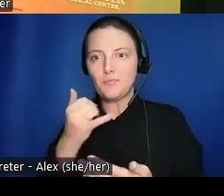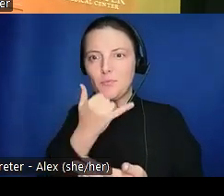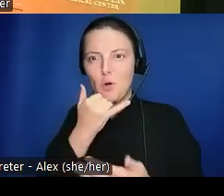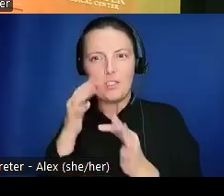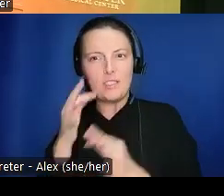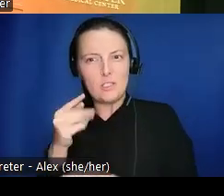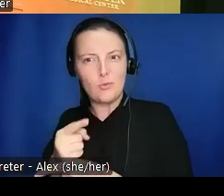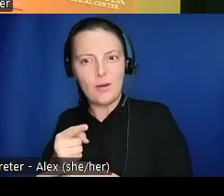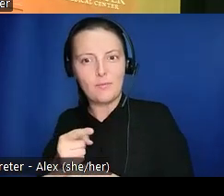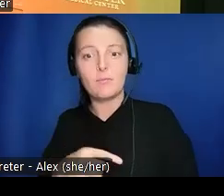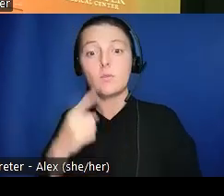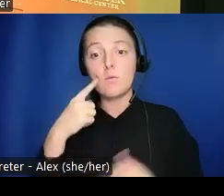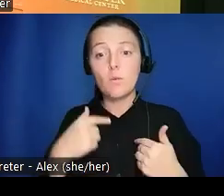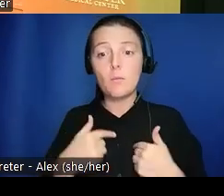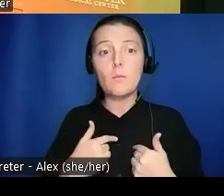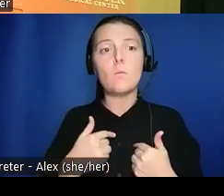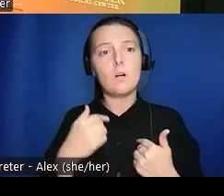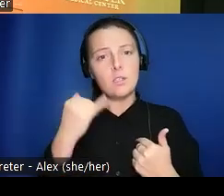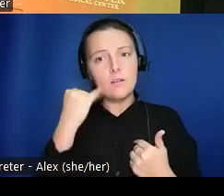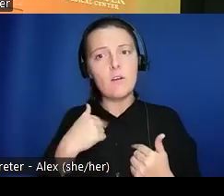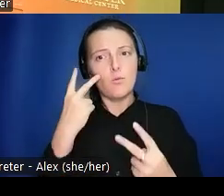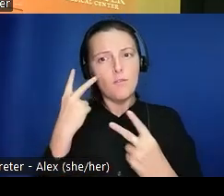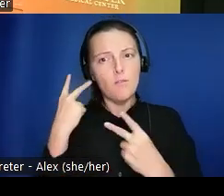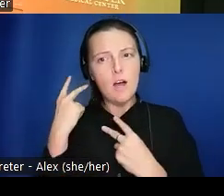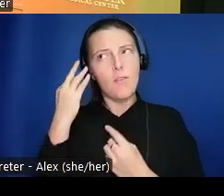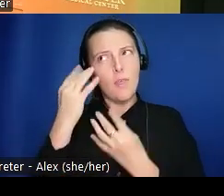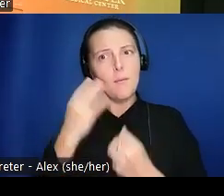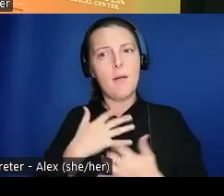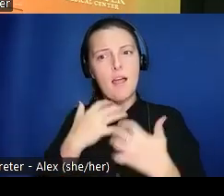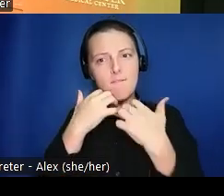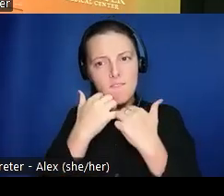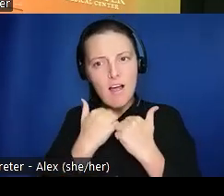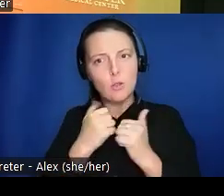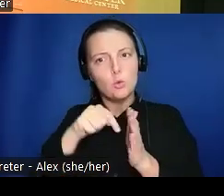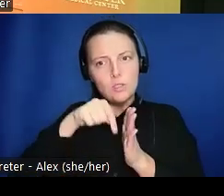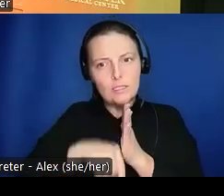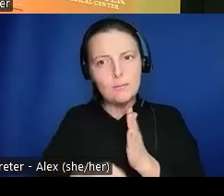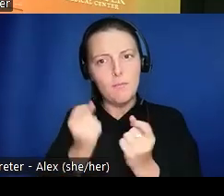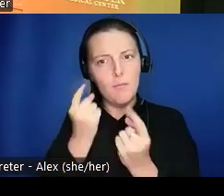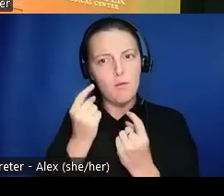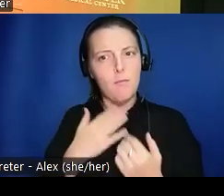into my values and be able to avoid the future problems.